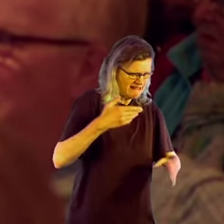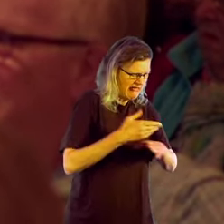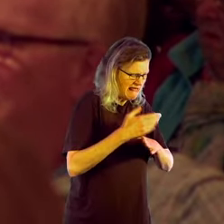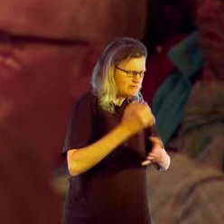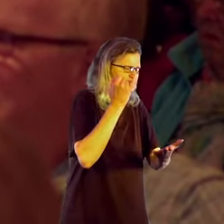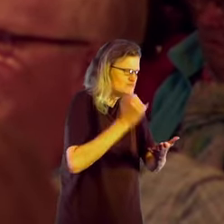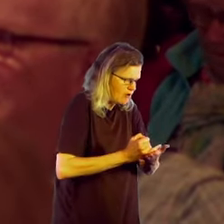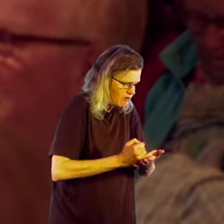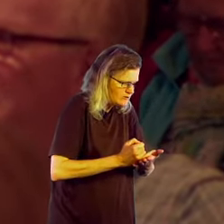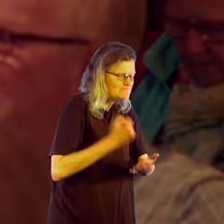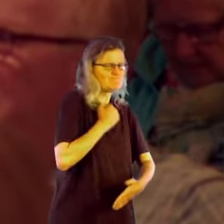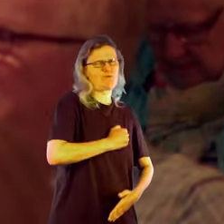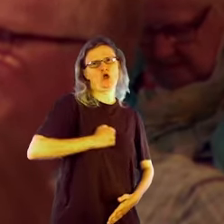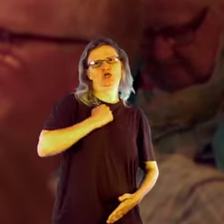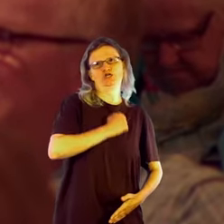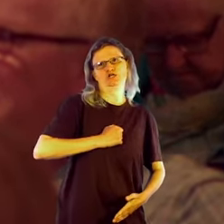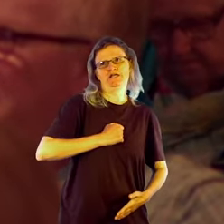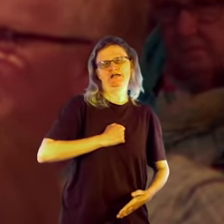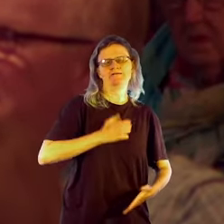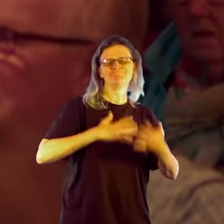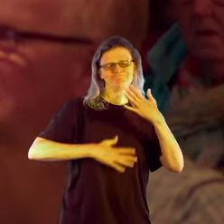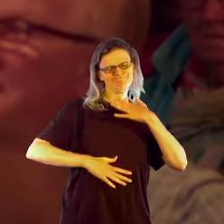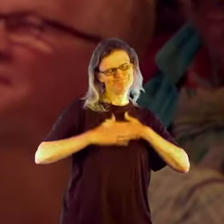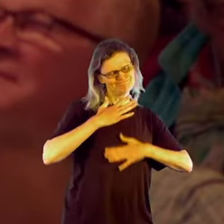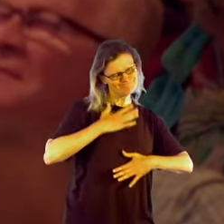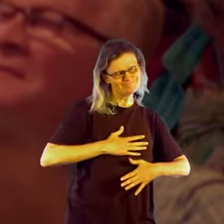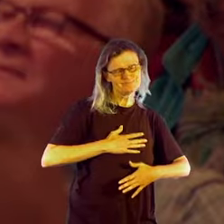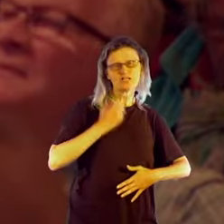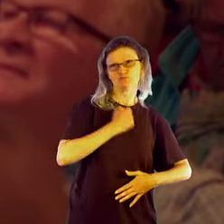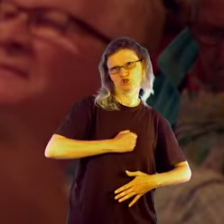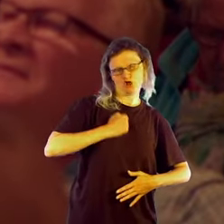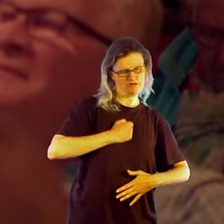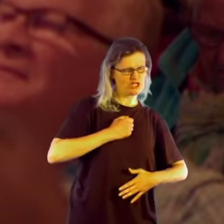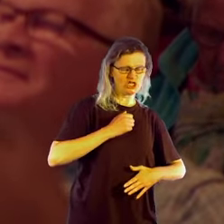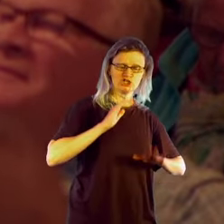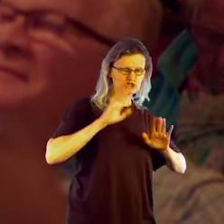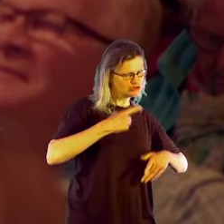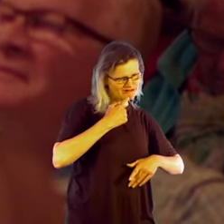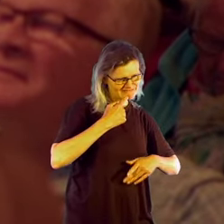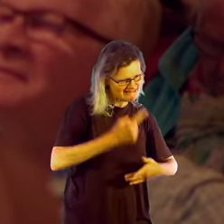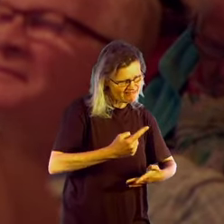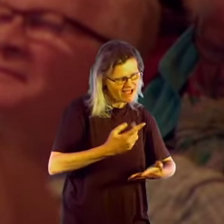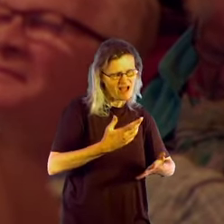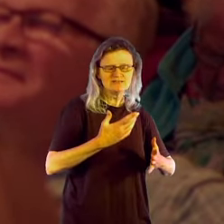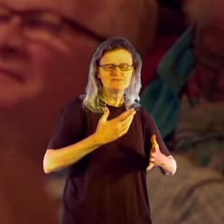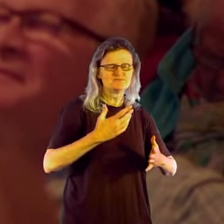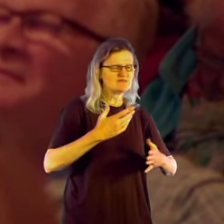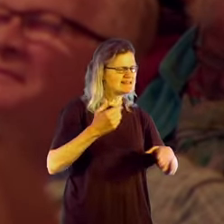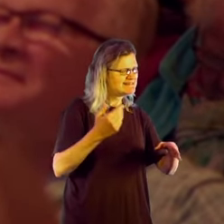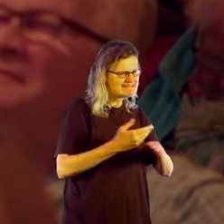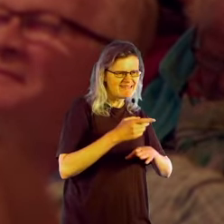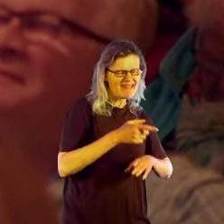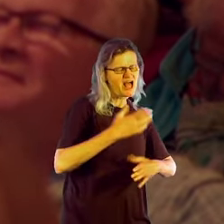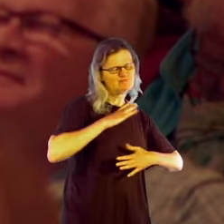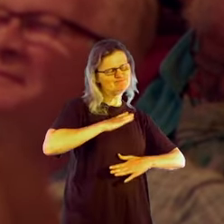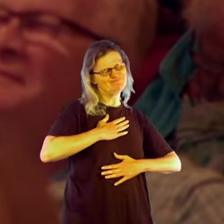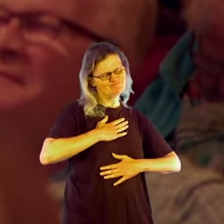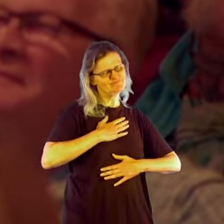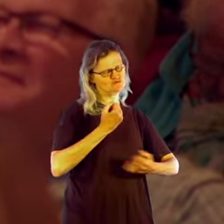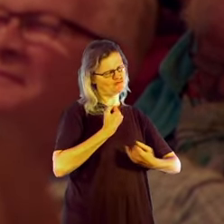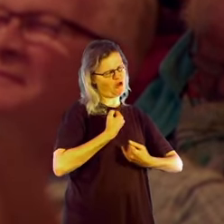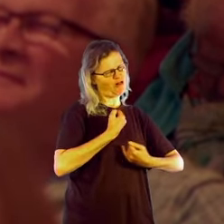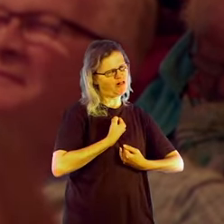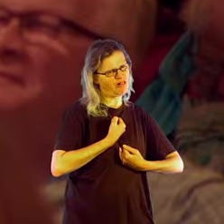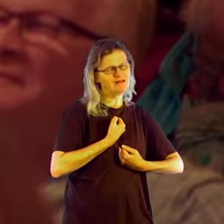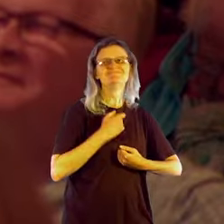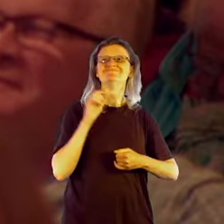Right. We go in humility, say, I'm sorry, I shouldn't have said that. Yeah. I'm sorry, I shouldn't have done that. Yeah. Every